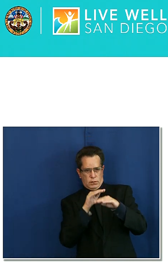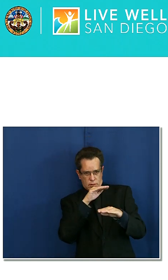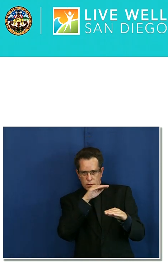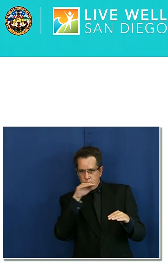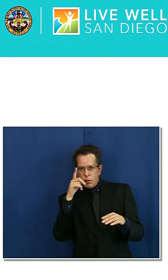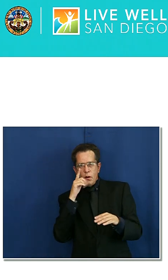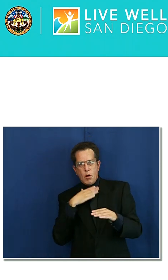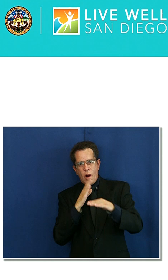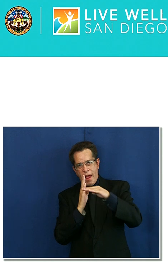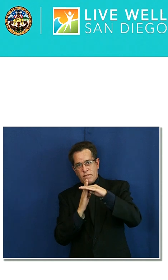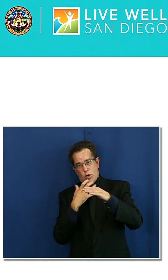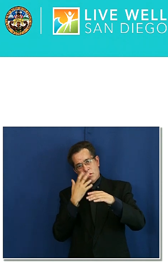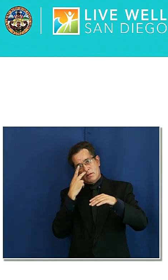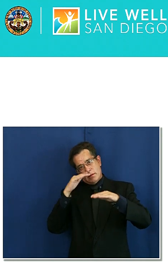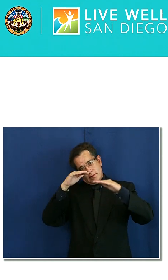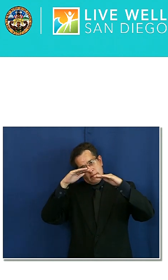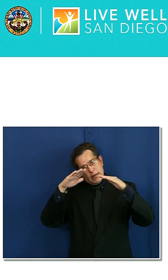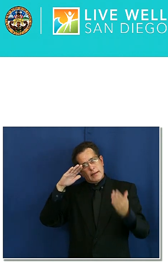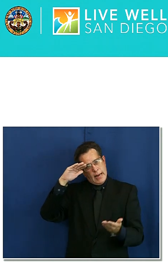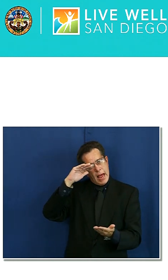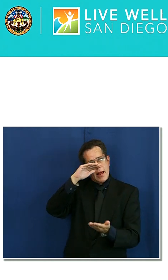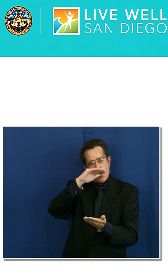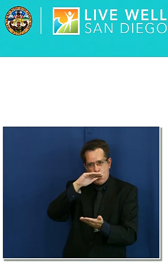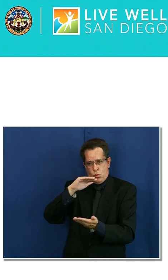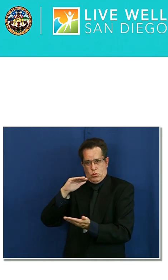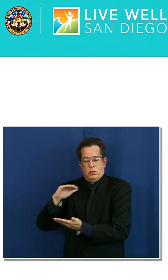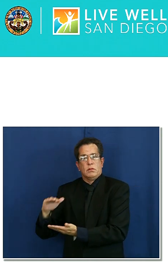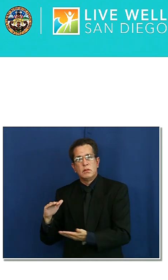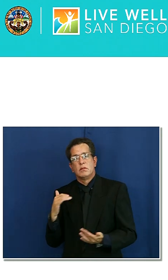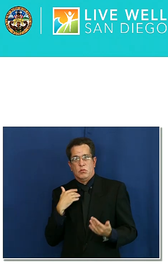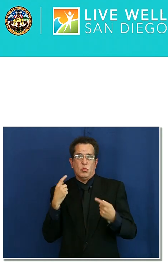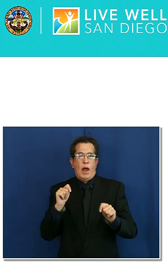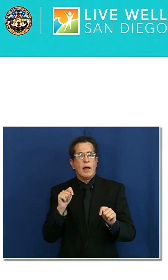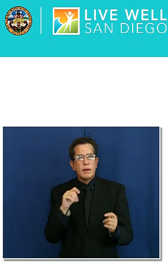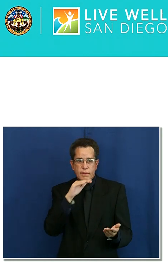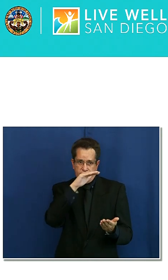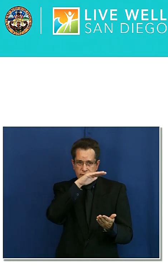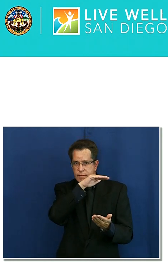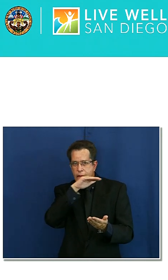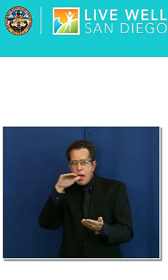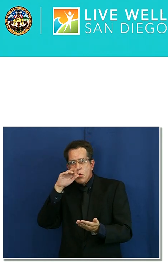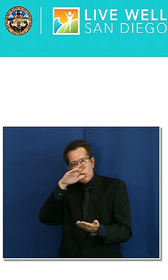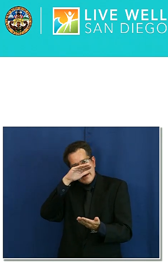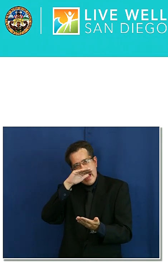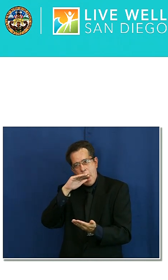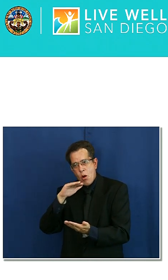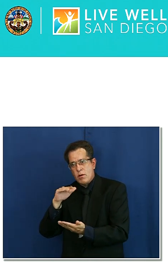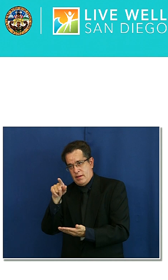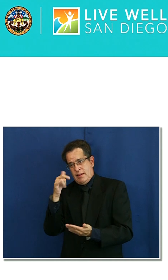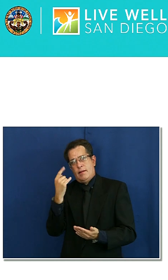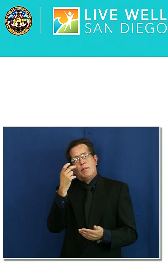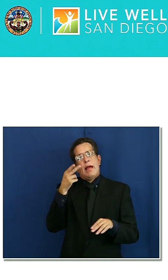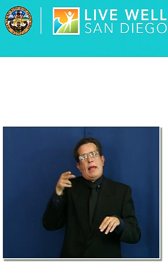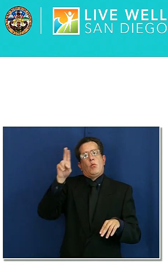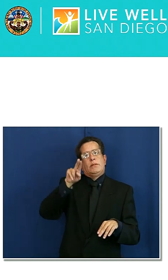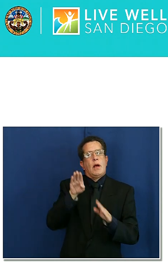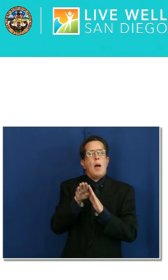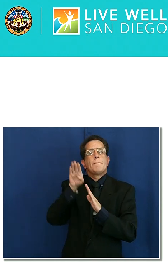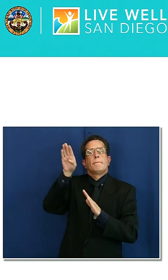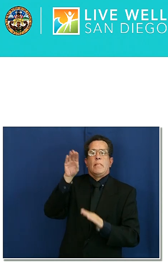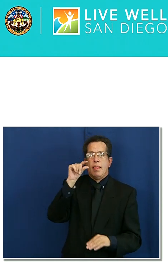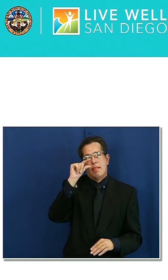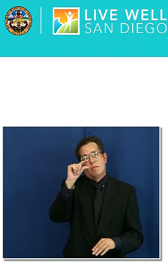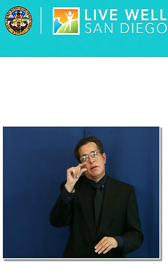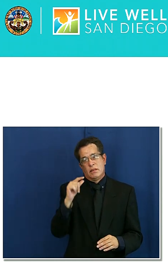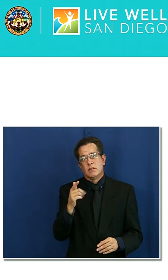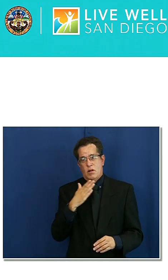number preferably be declining, at a minimum staying flat, and this represents a little increase we've seen over the last 2 weeks